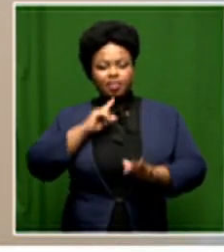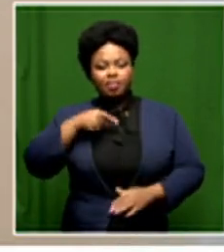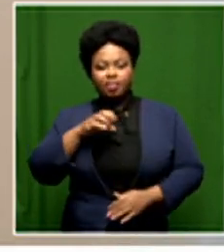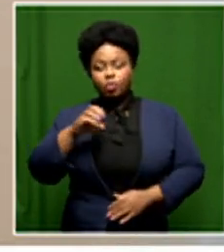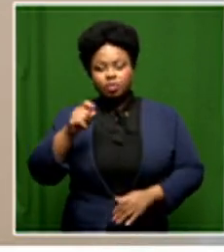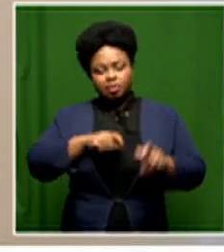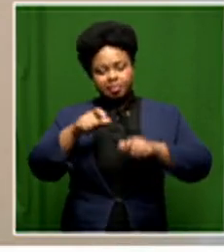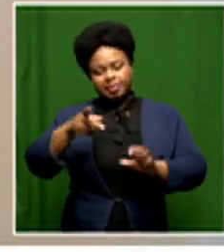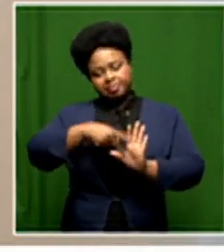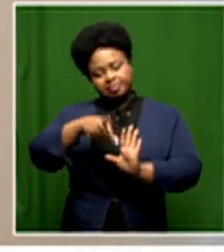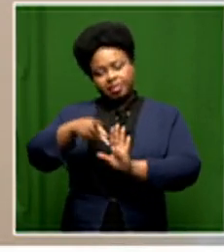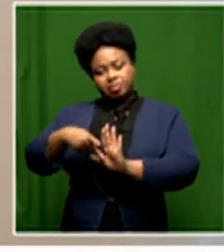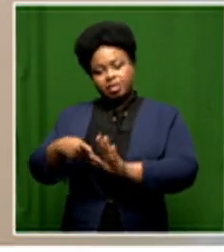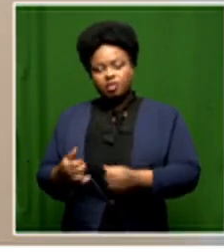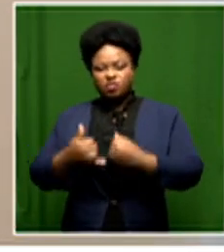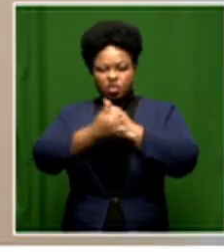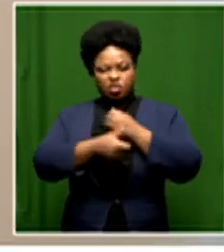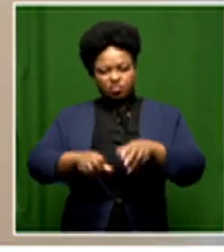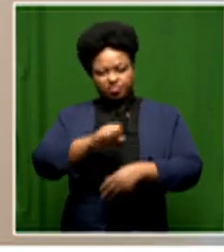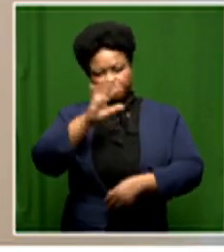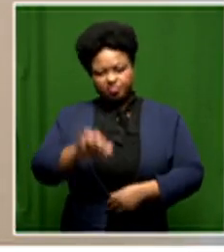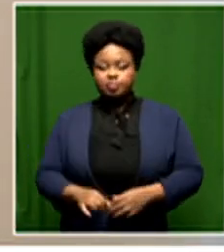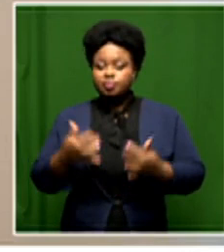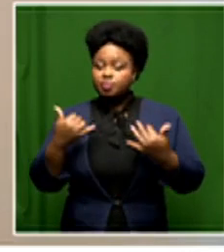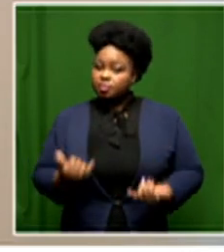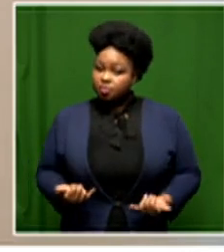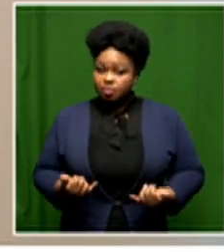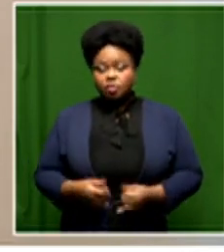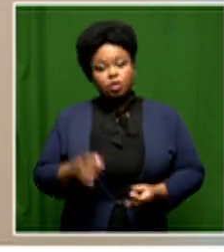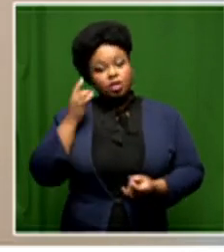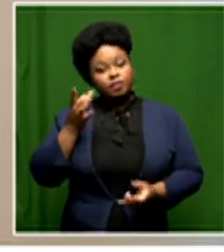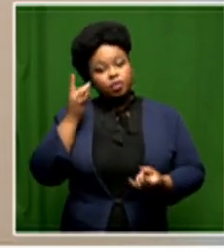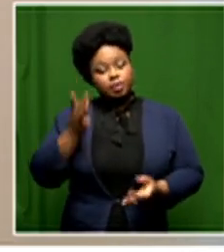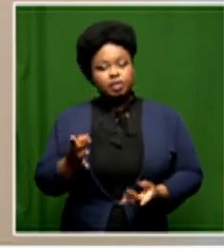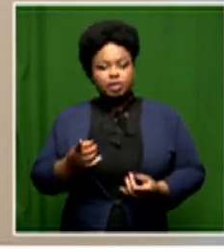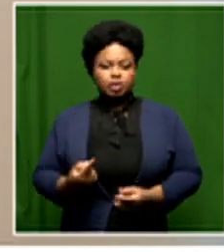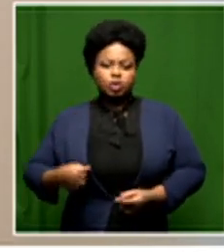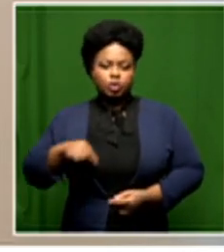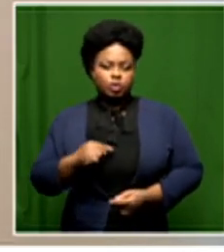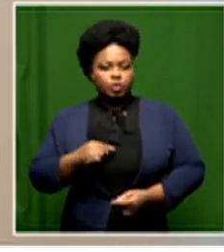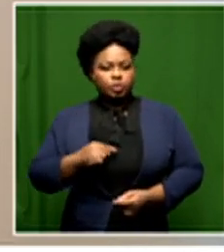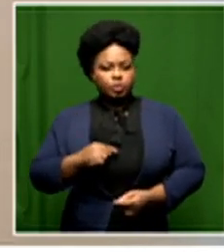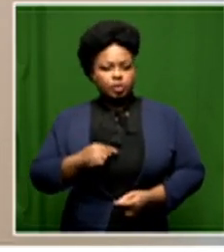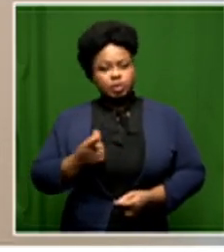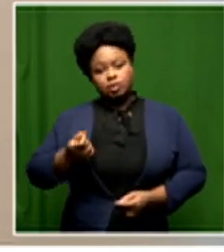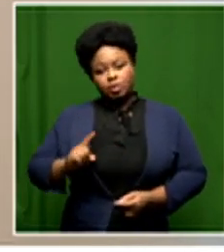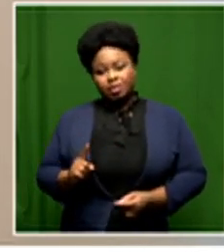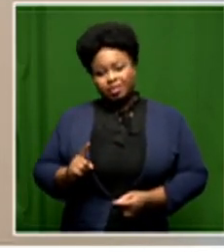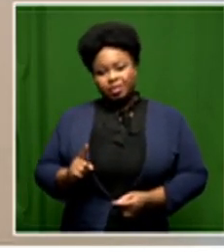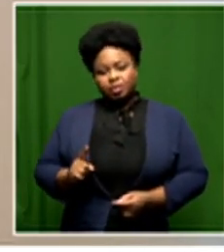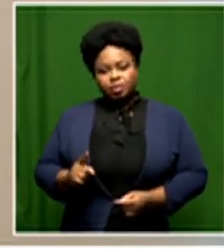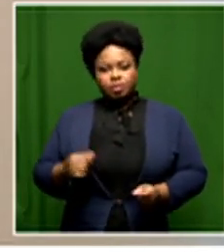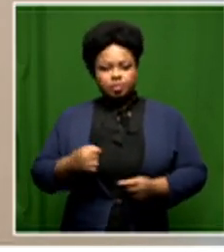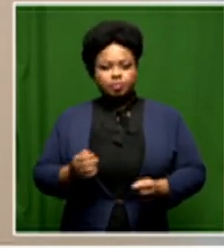participants from across the country. And then what we've done with the data is we've weighted it so that we can say that